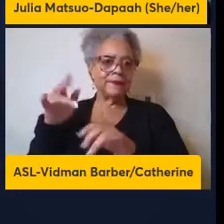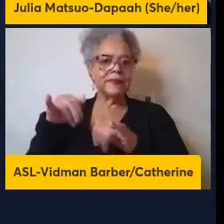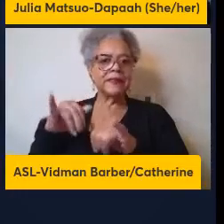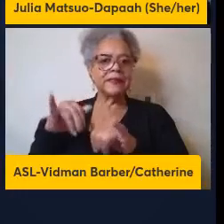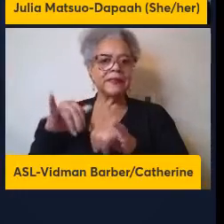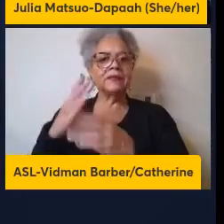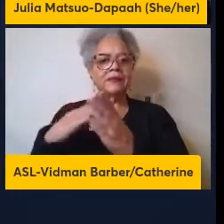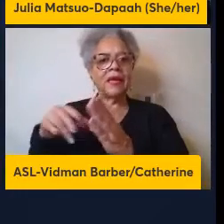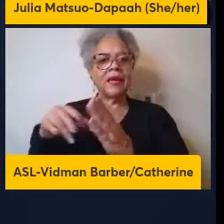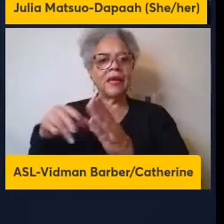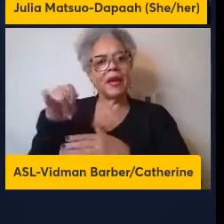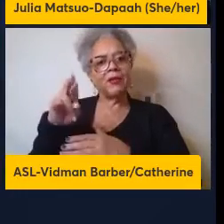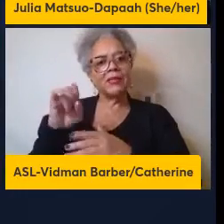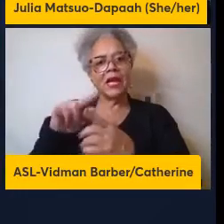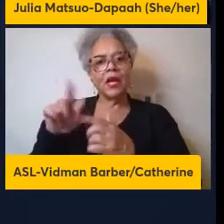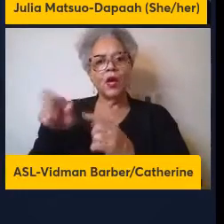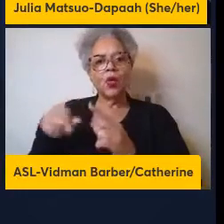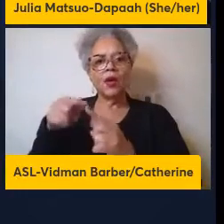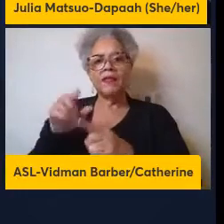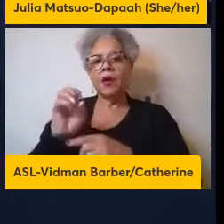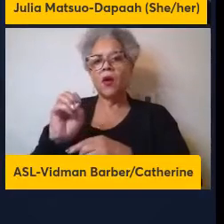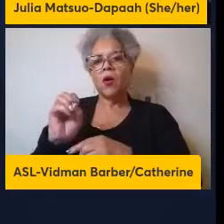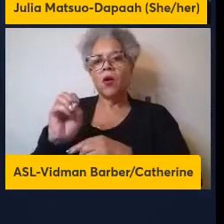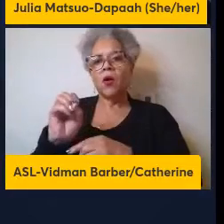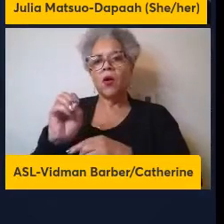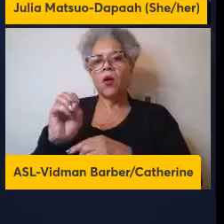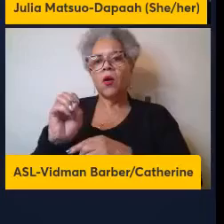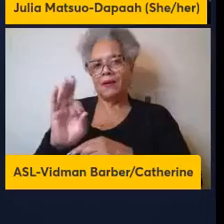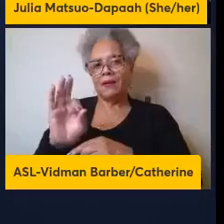parasites where the olfactory bulb used to be.